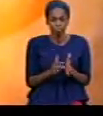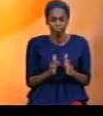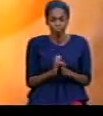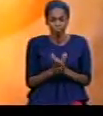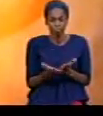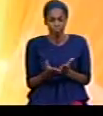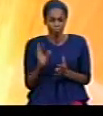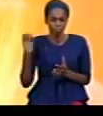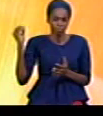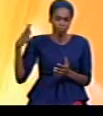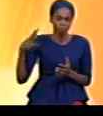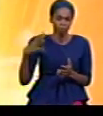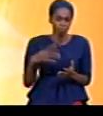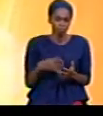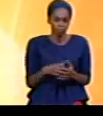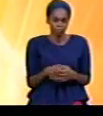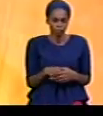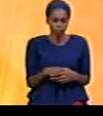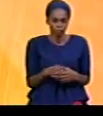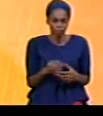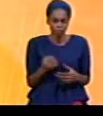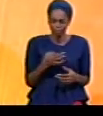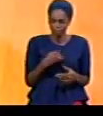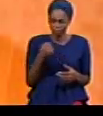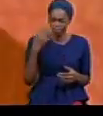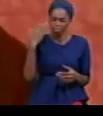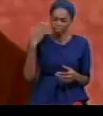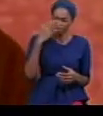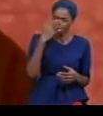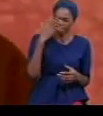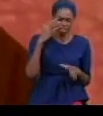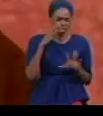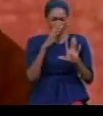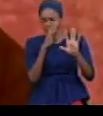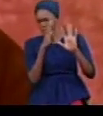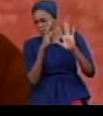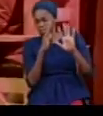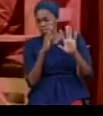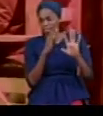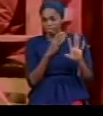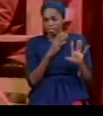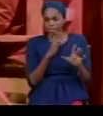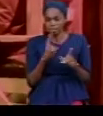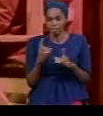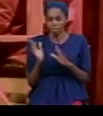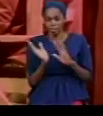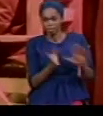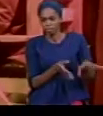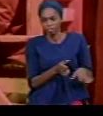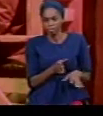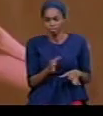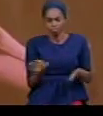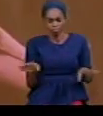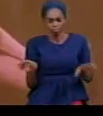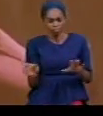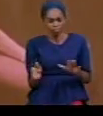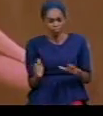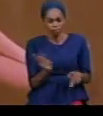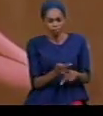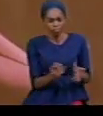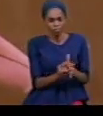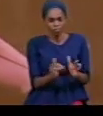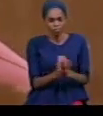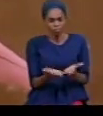Hey! Hey, get that thing away from that place! Take it away! Ah! Who's